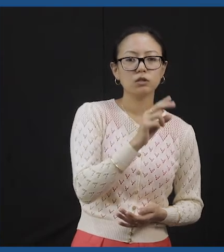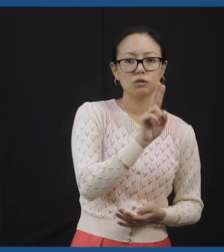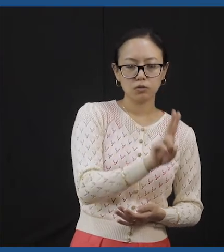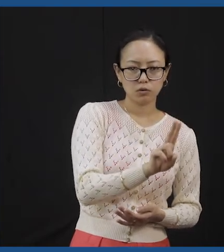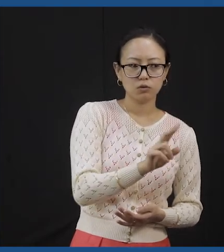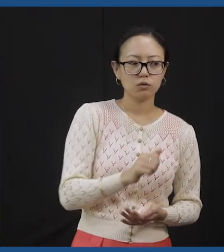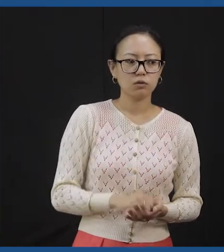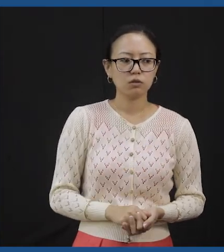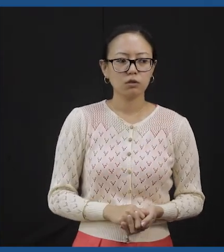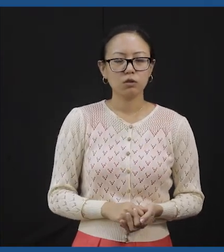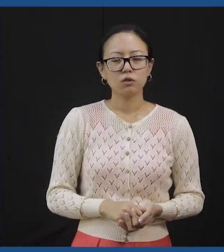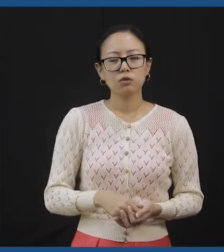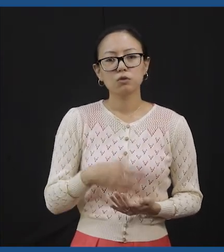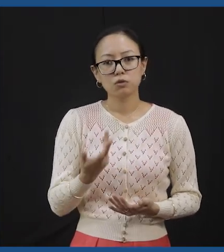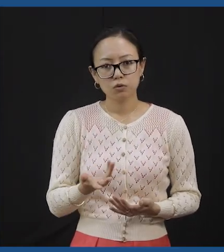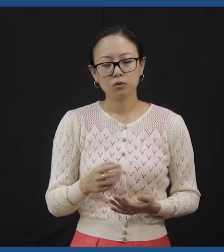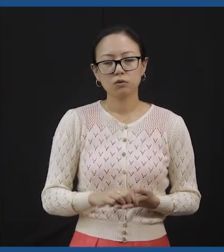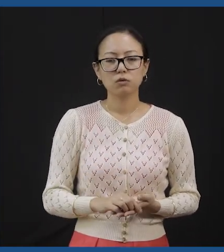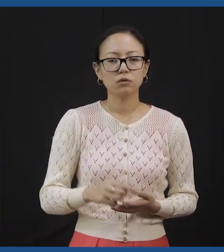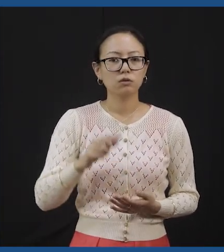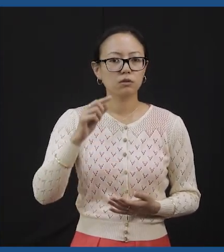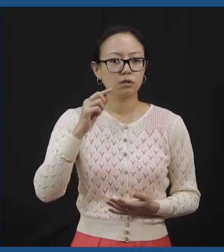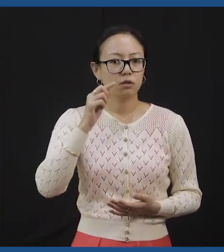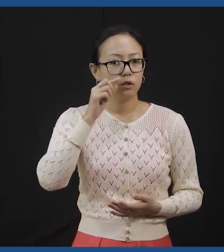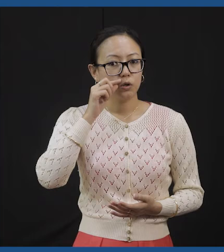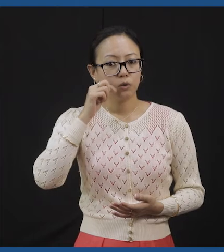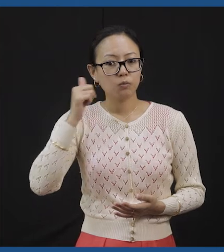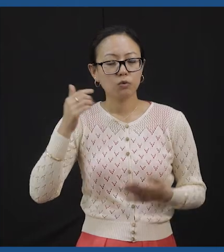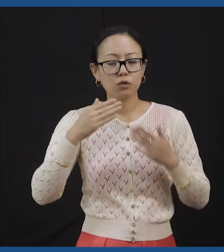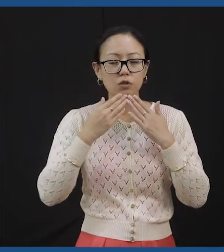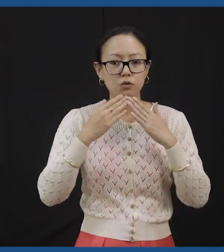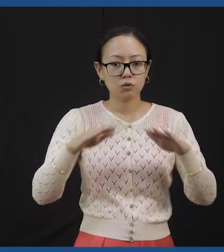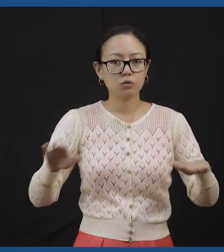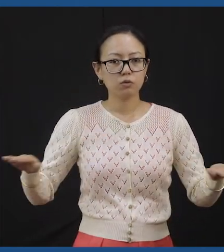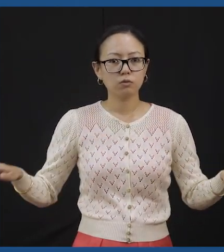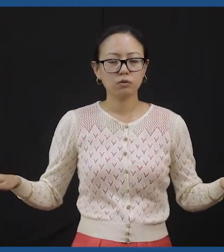221. So here, therefore, the number of boys is equal to